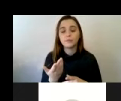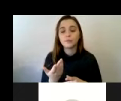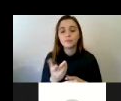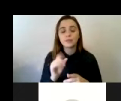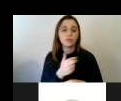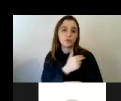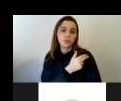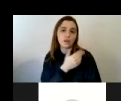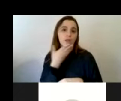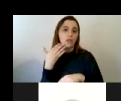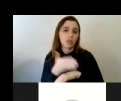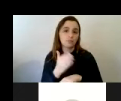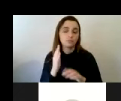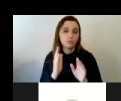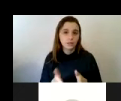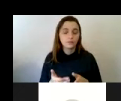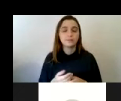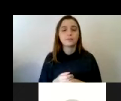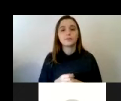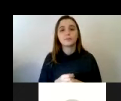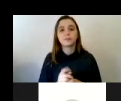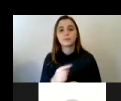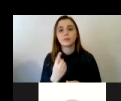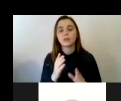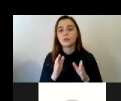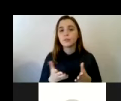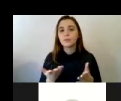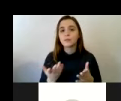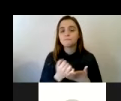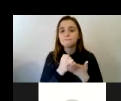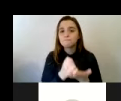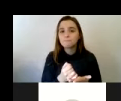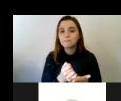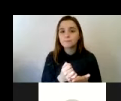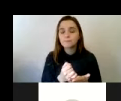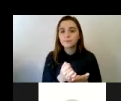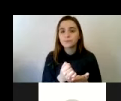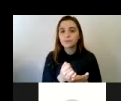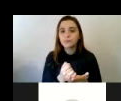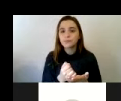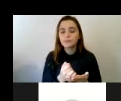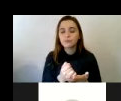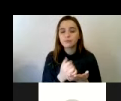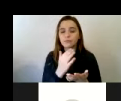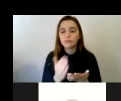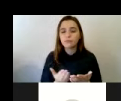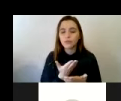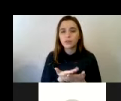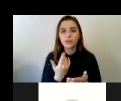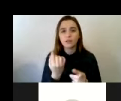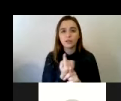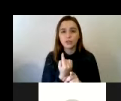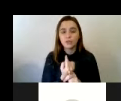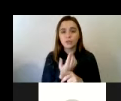university events. We need a city which provides accessible services to